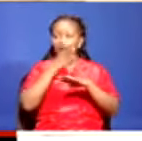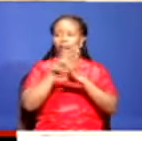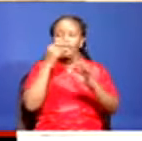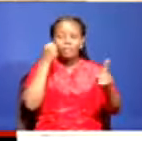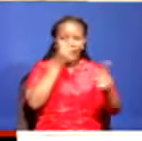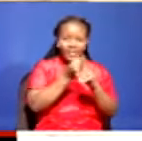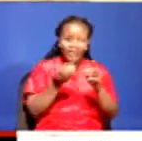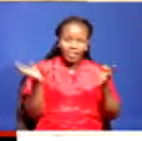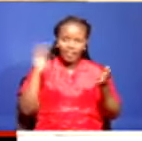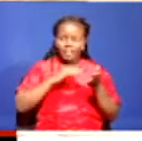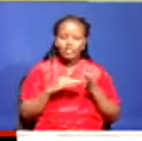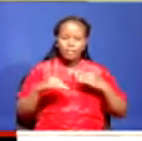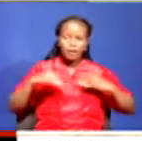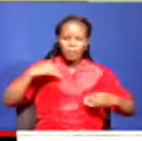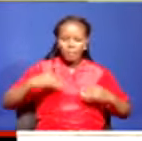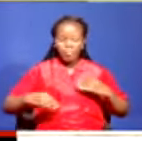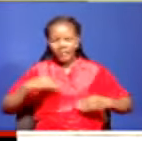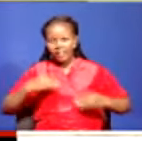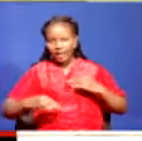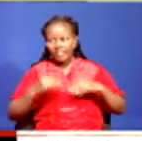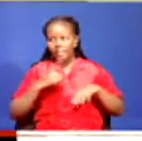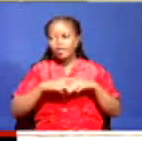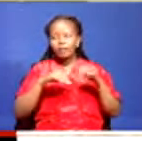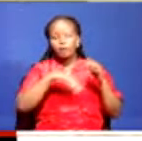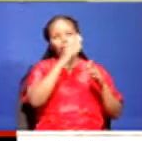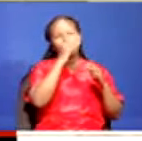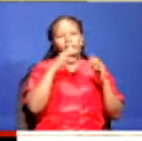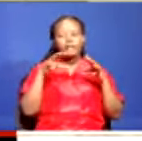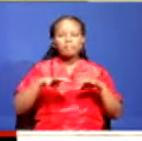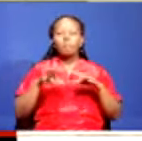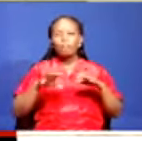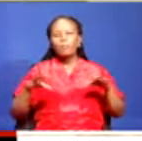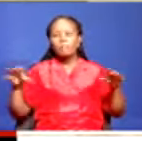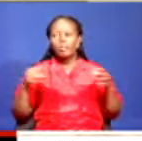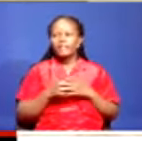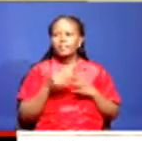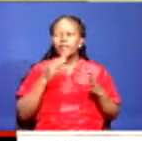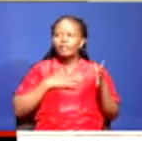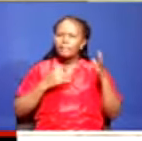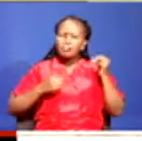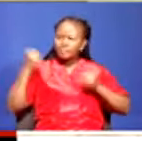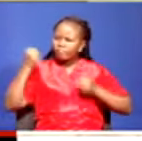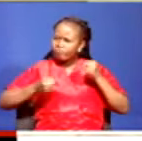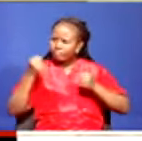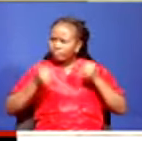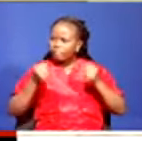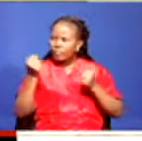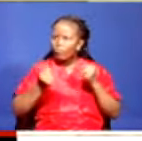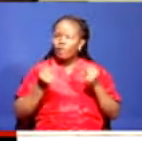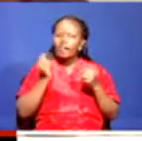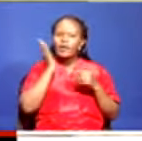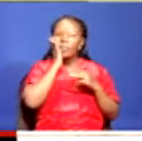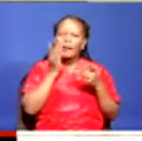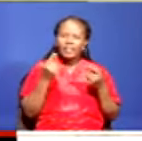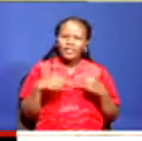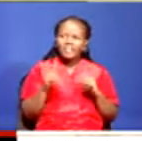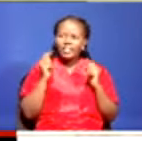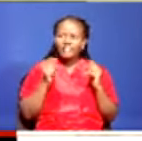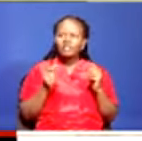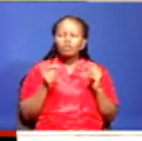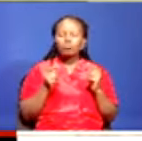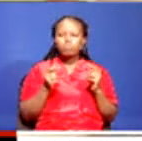while leaving Muthwani market. Ndio nilikimbia nikapata mama anashika mikuu ya mtoto naye fisi anashika